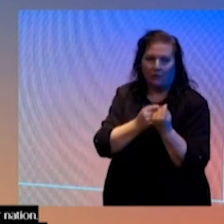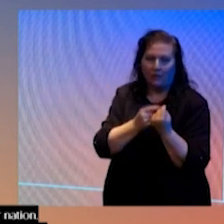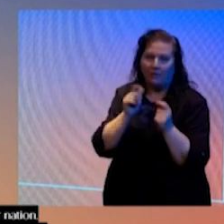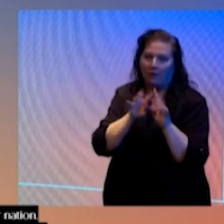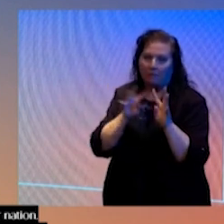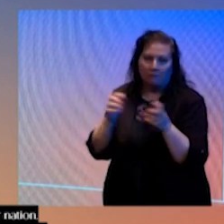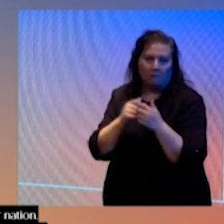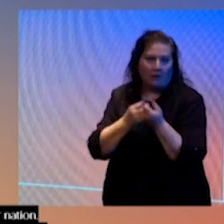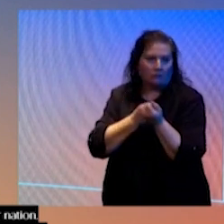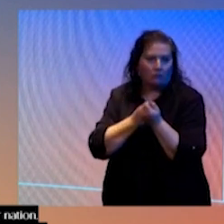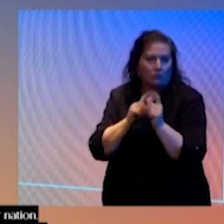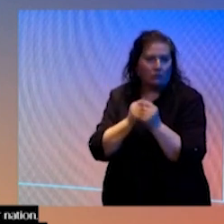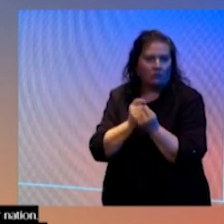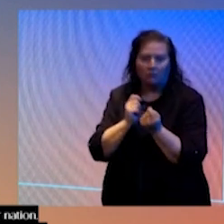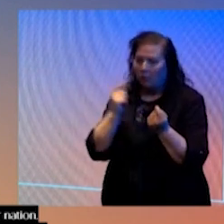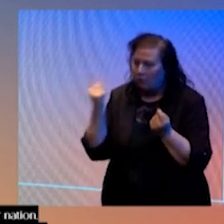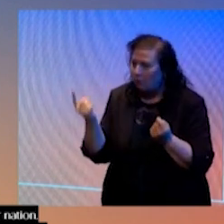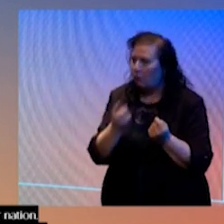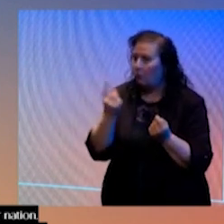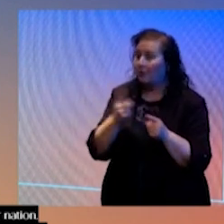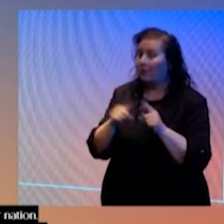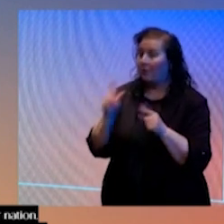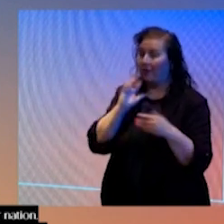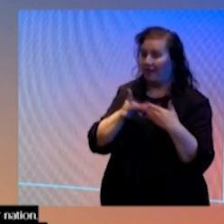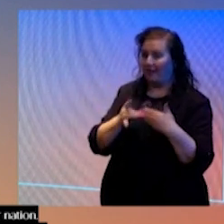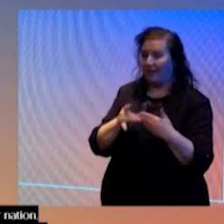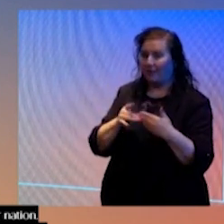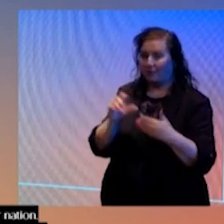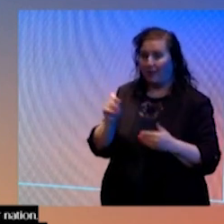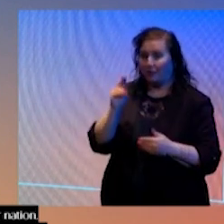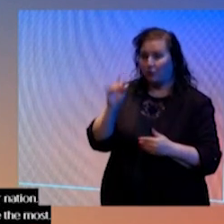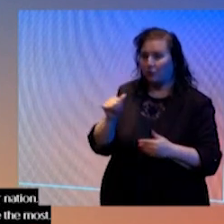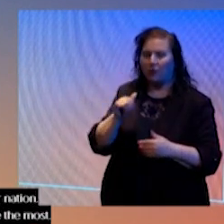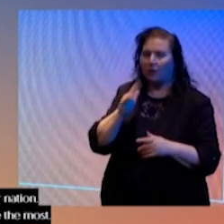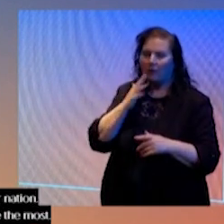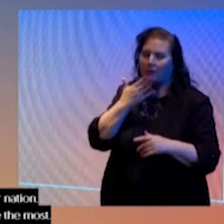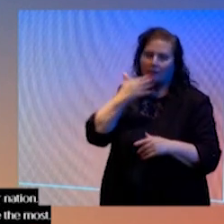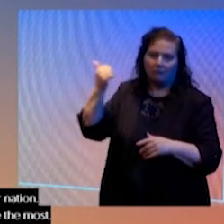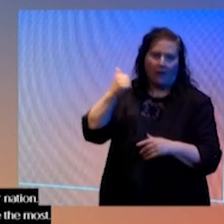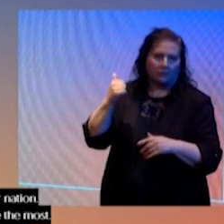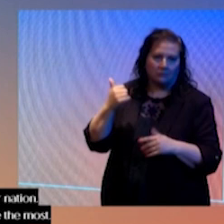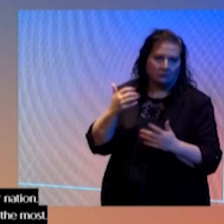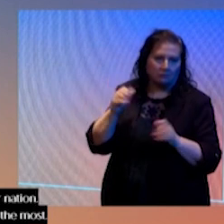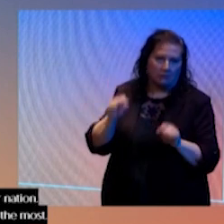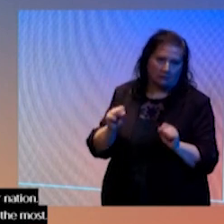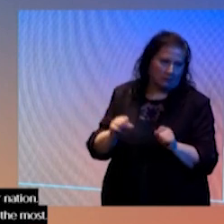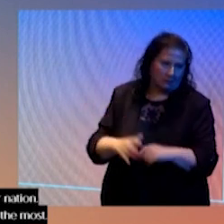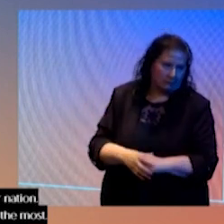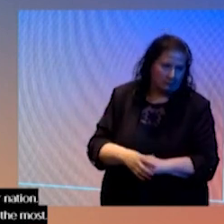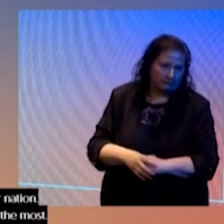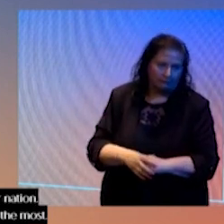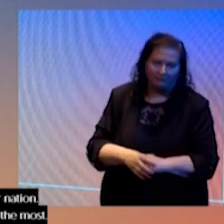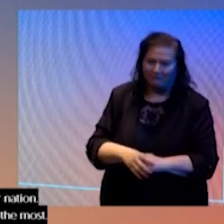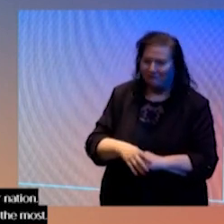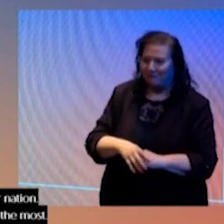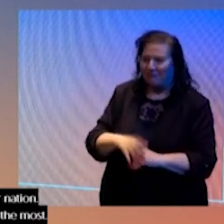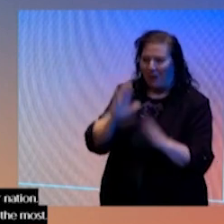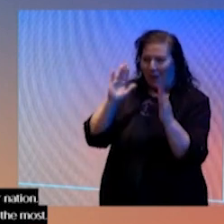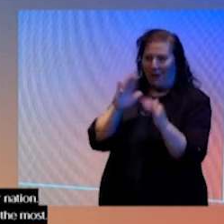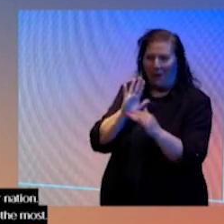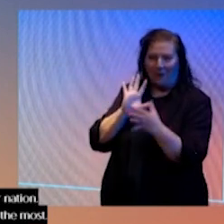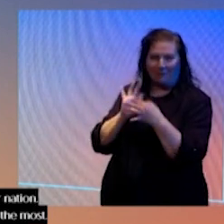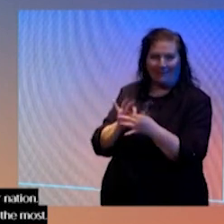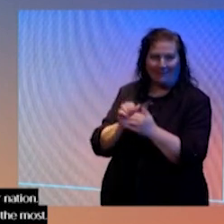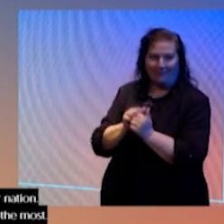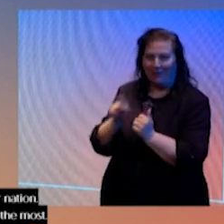chance I get. But also the leadership here at SUNY is second to none. So with that, Our hopes are pinned on this man, but I